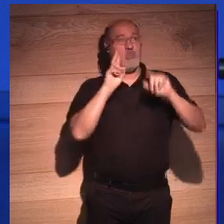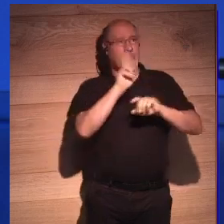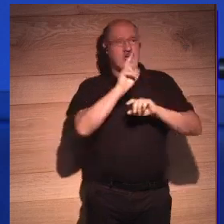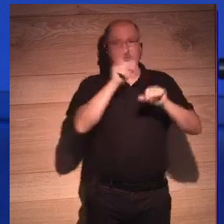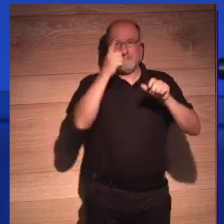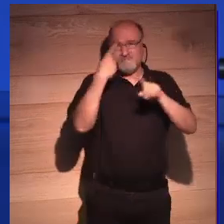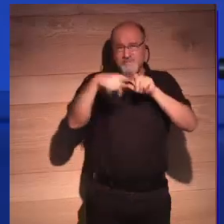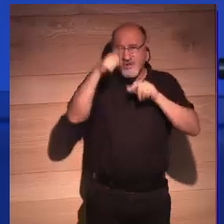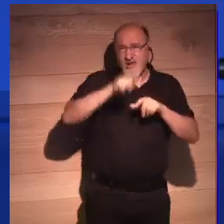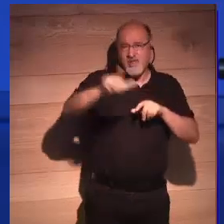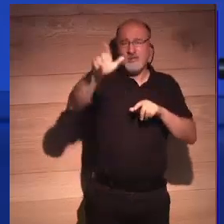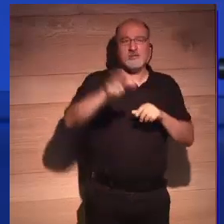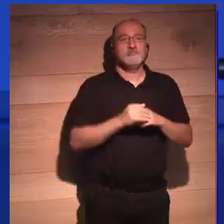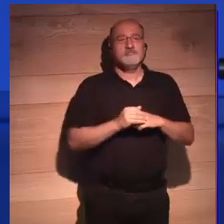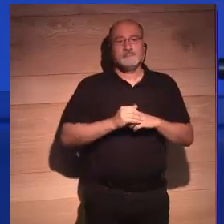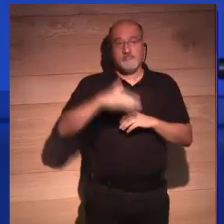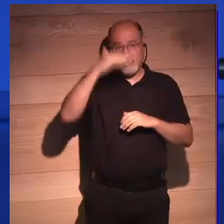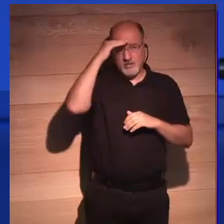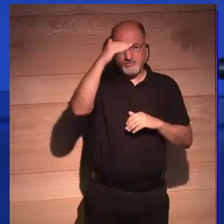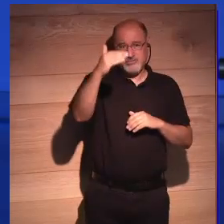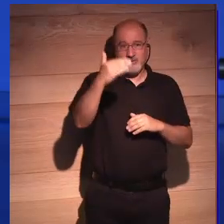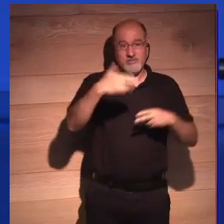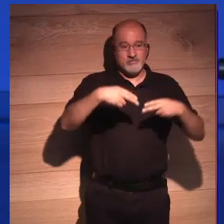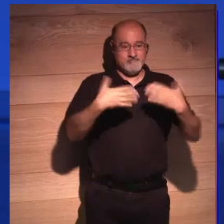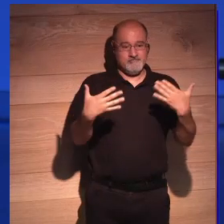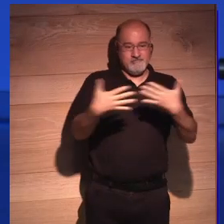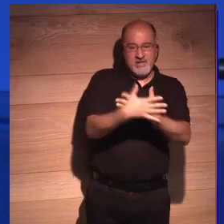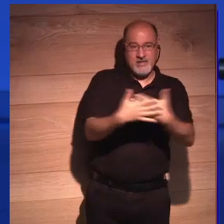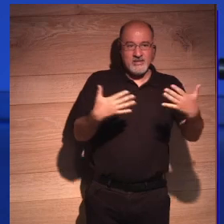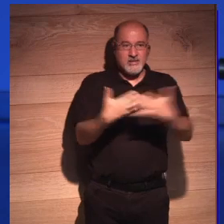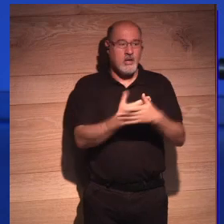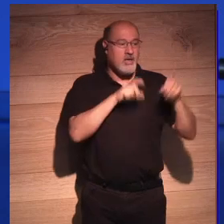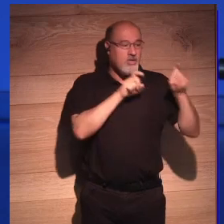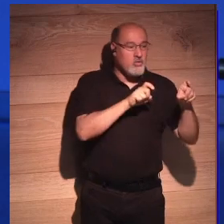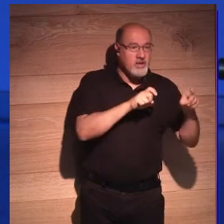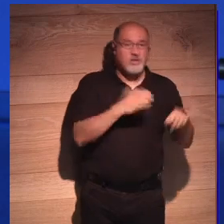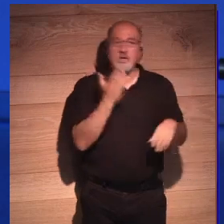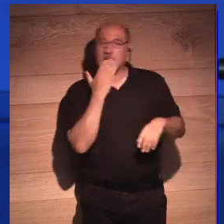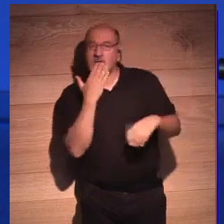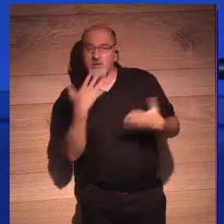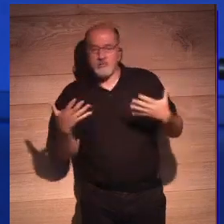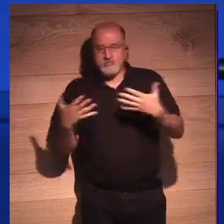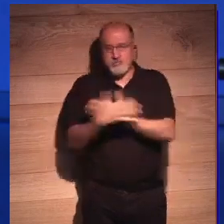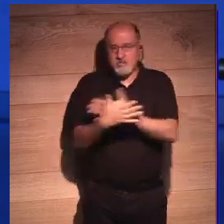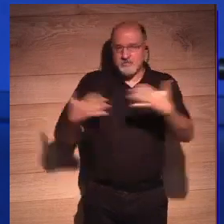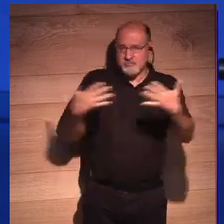in our houses will be in the future, and we'll see how borders between education and entertainment